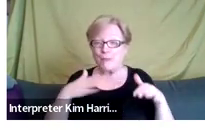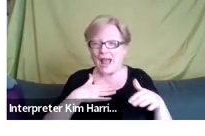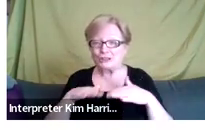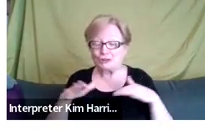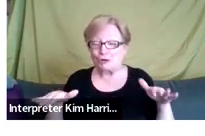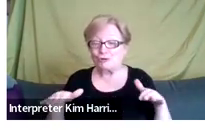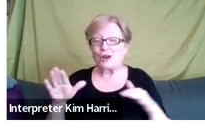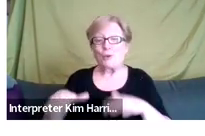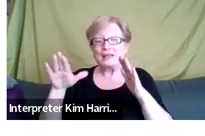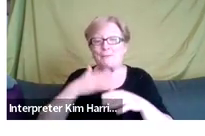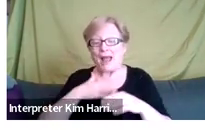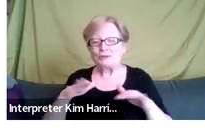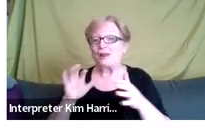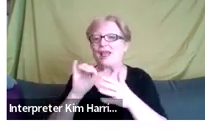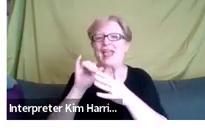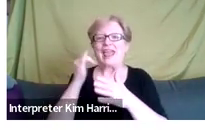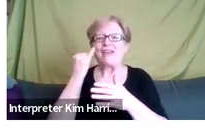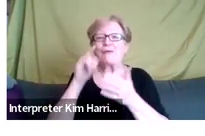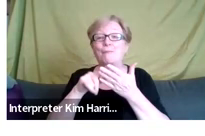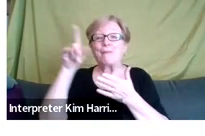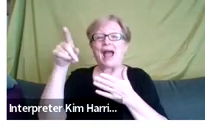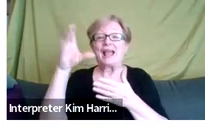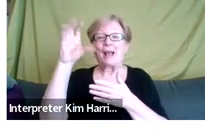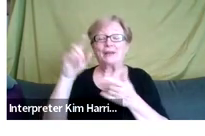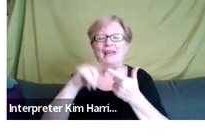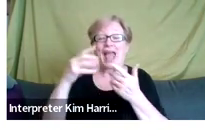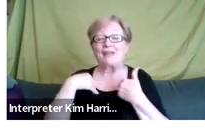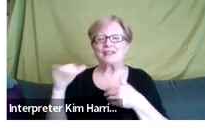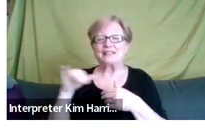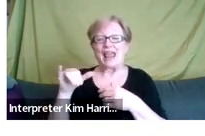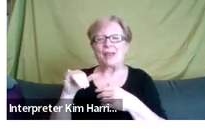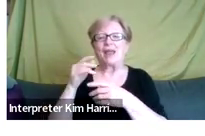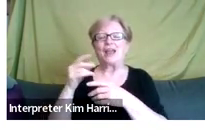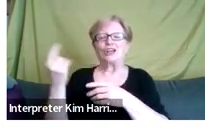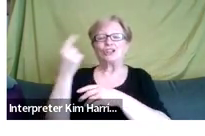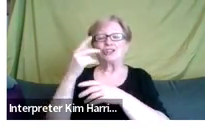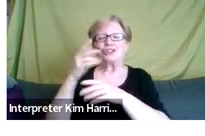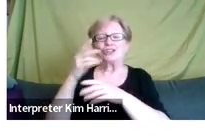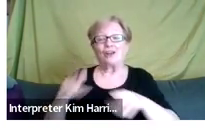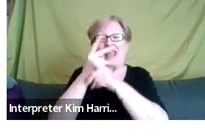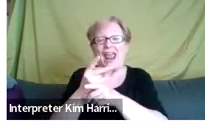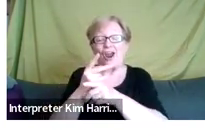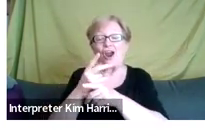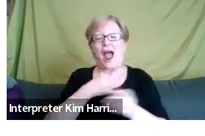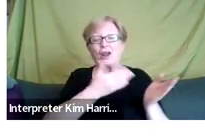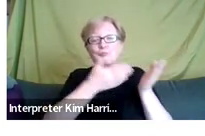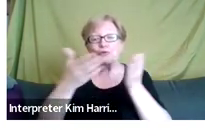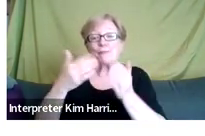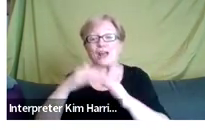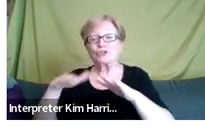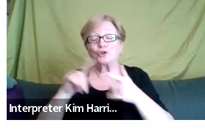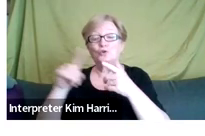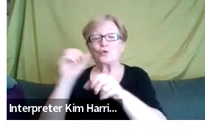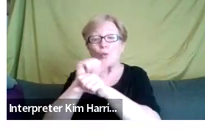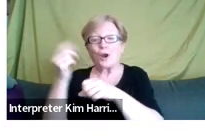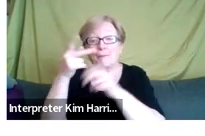raising my children, that would have been, you know, awesome for me, that I could bring my children to the workplace,